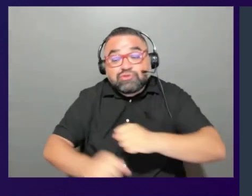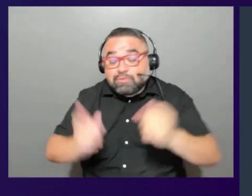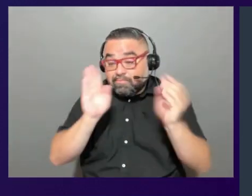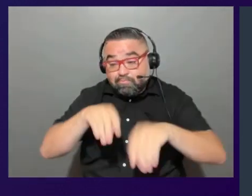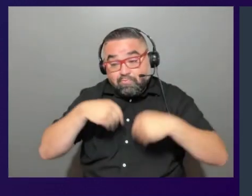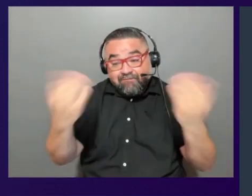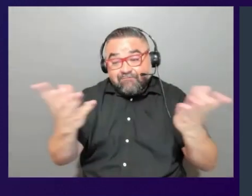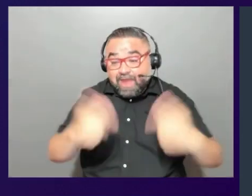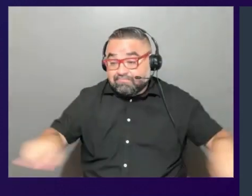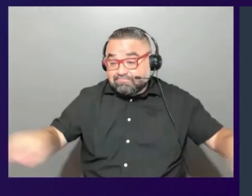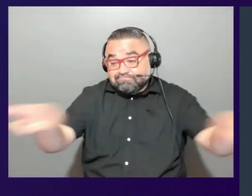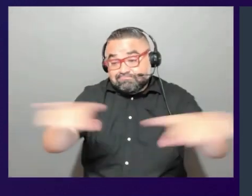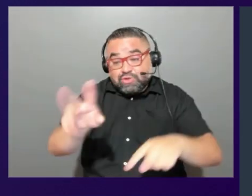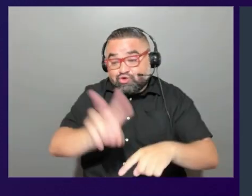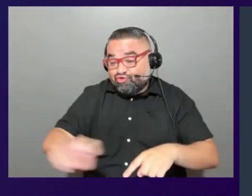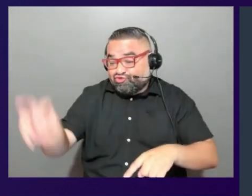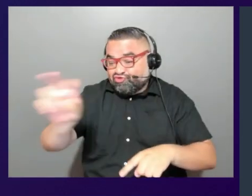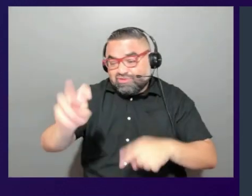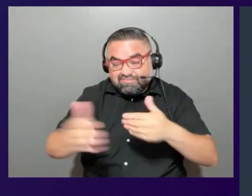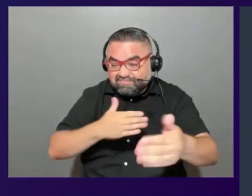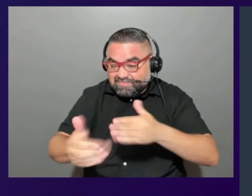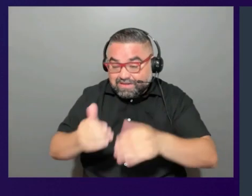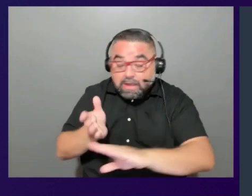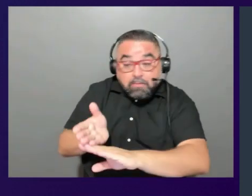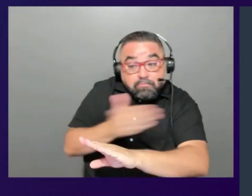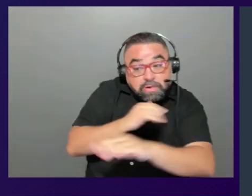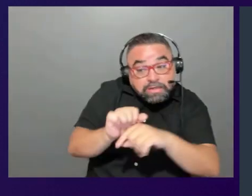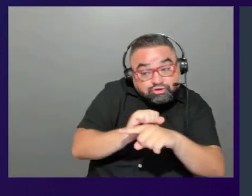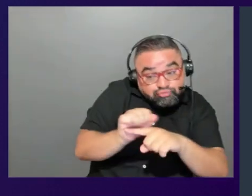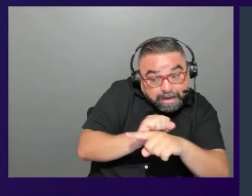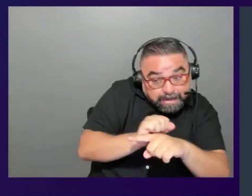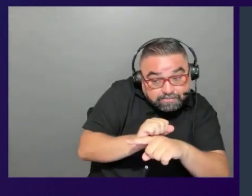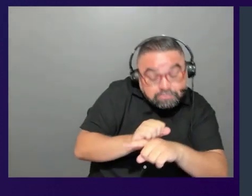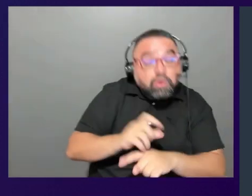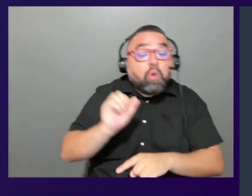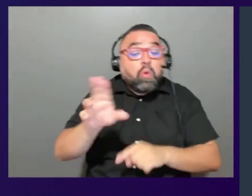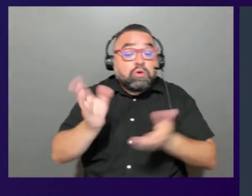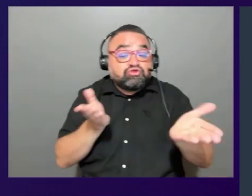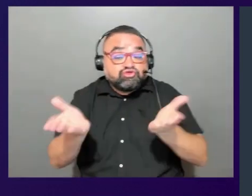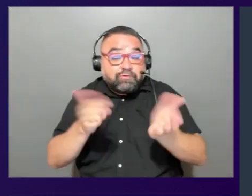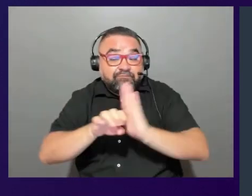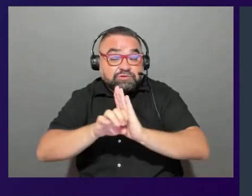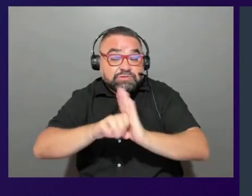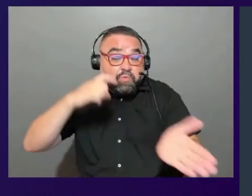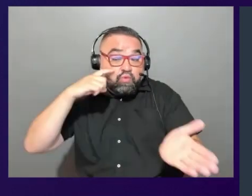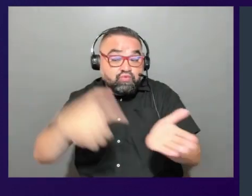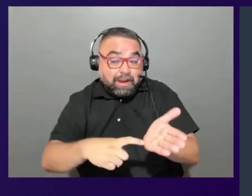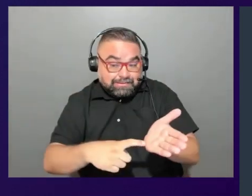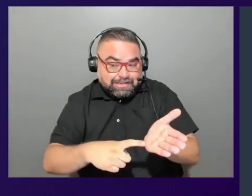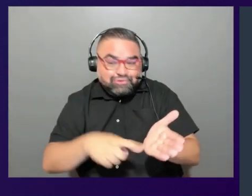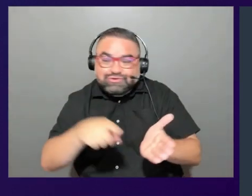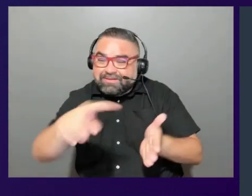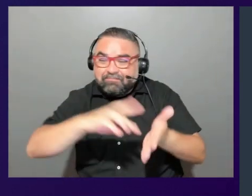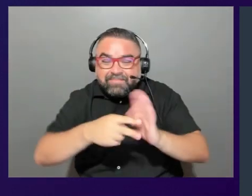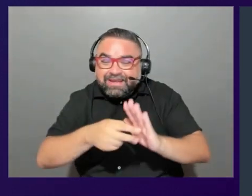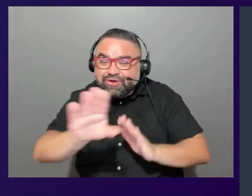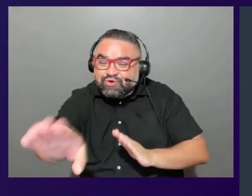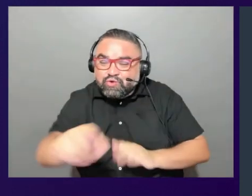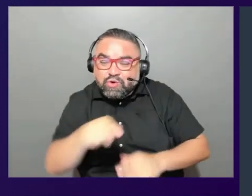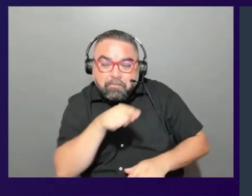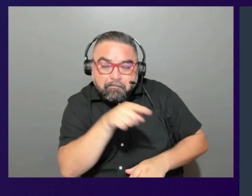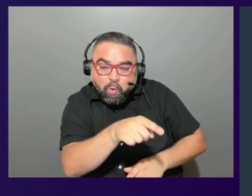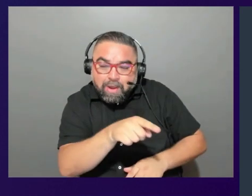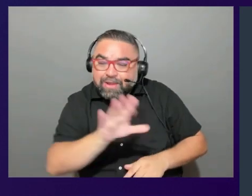it's pre-trained foundation models or services like recognition that you can just point at your data, or whether you're